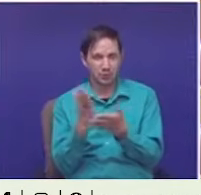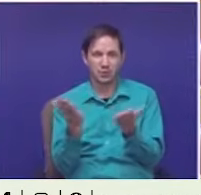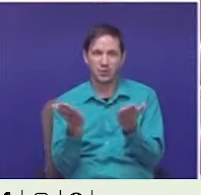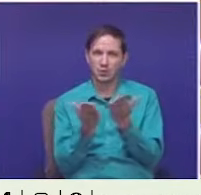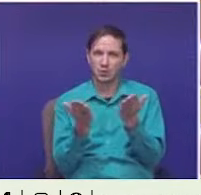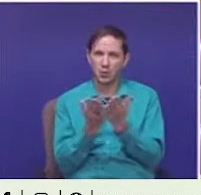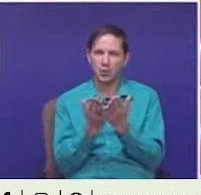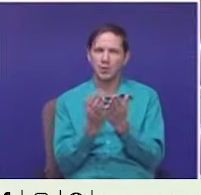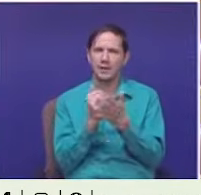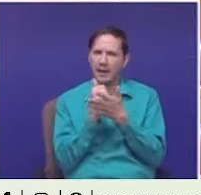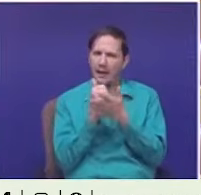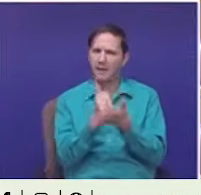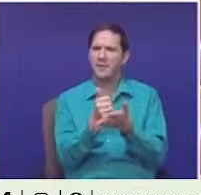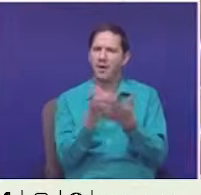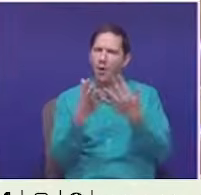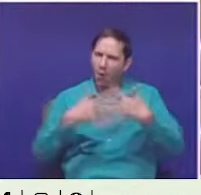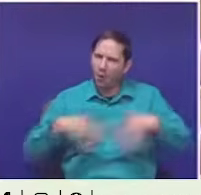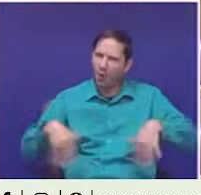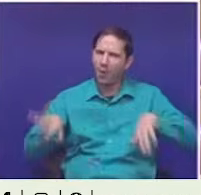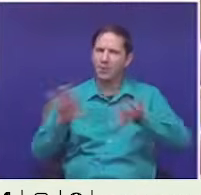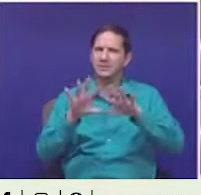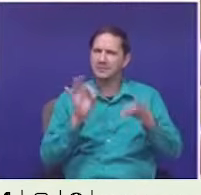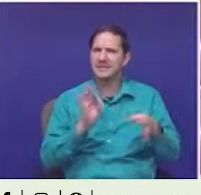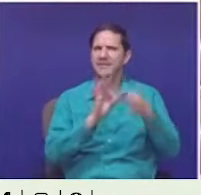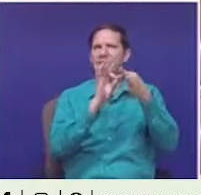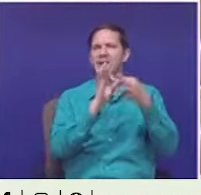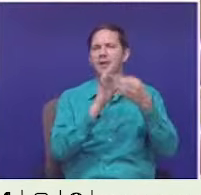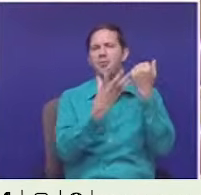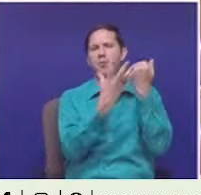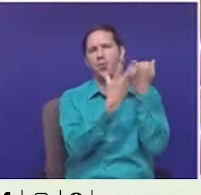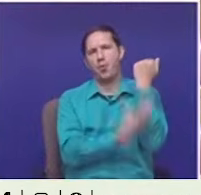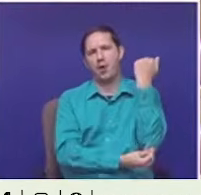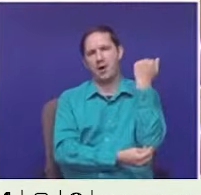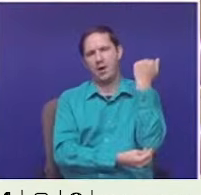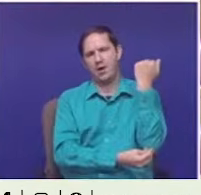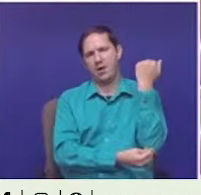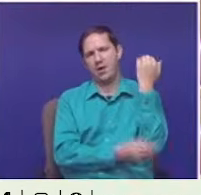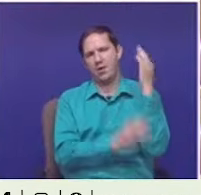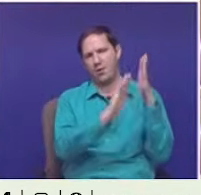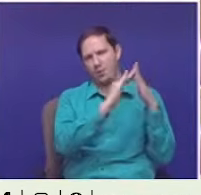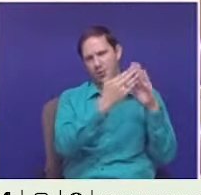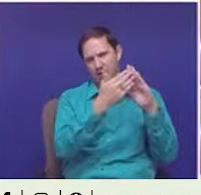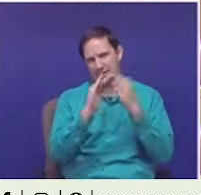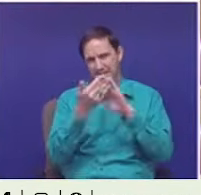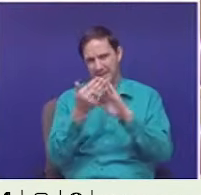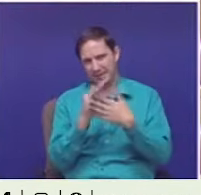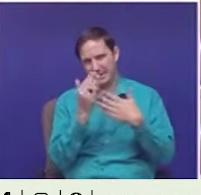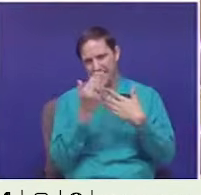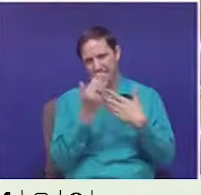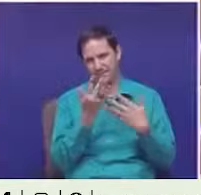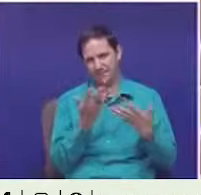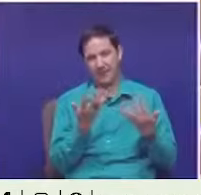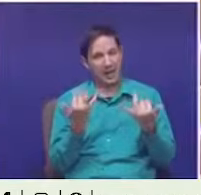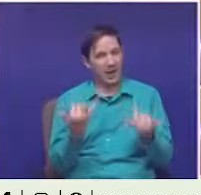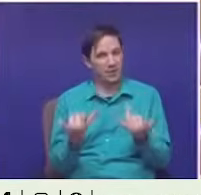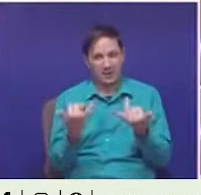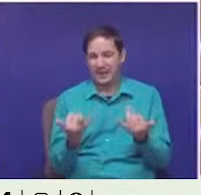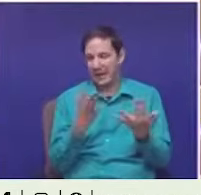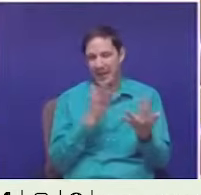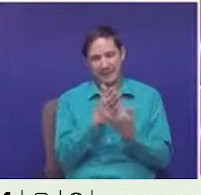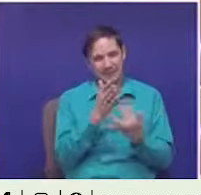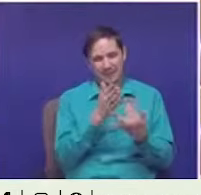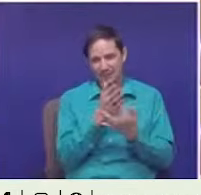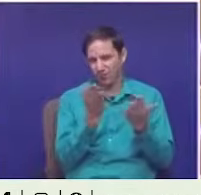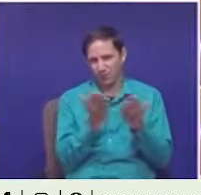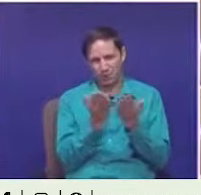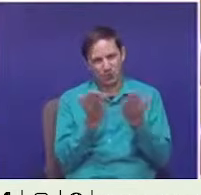reaches all learners, in particular from poor community with special needs who currently do not have access to schooling? Thank